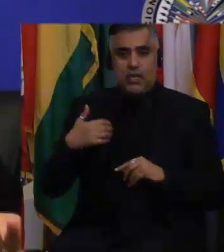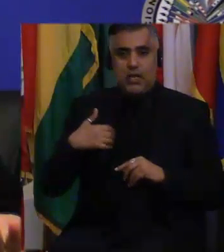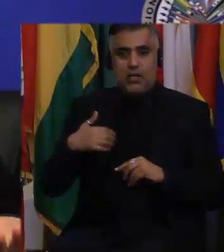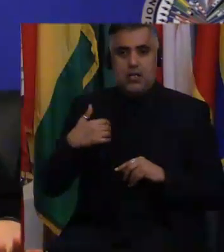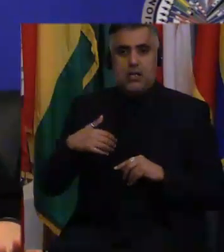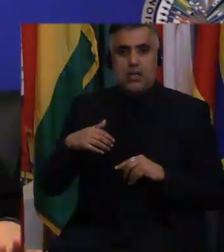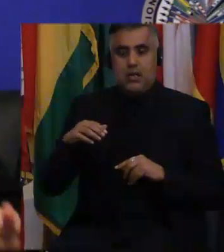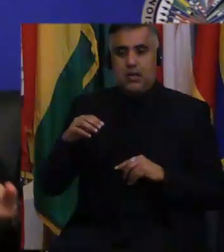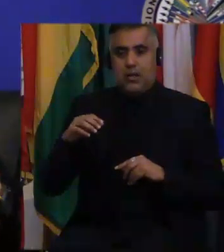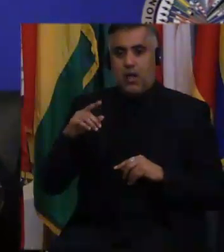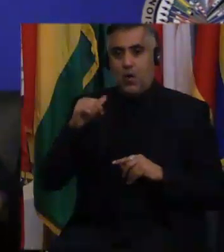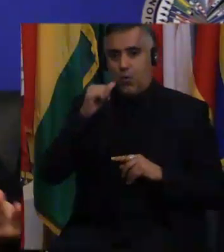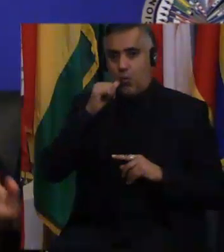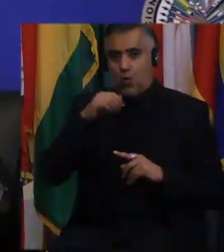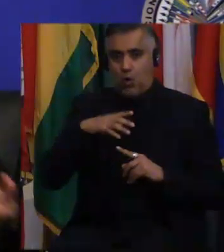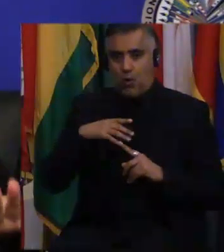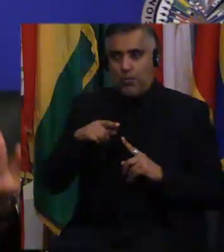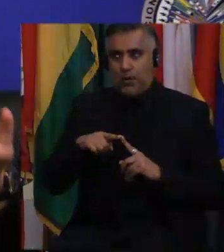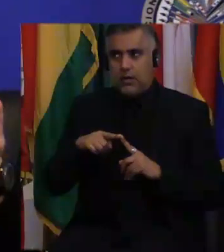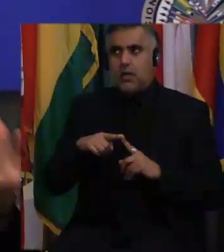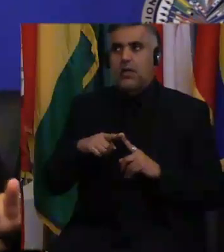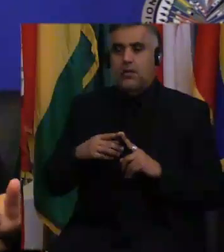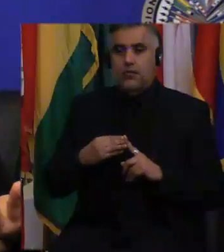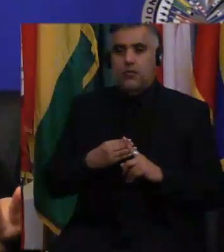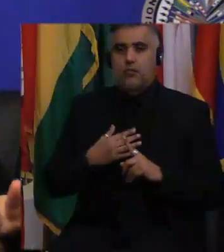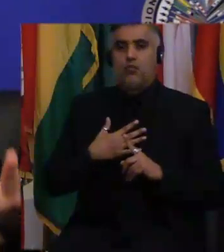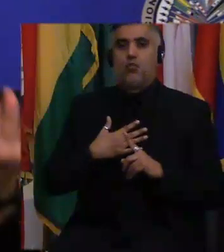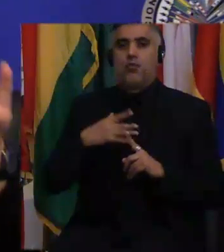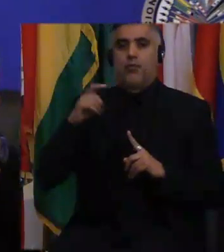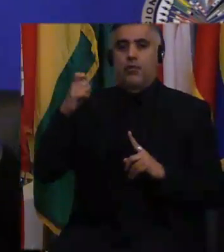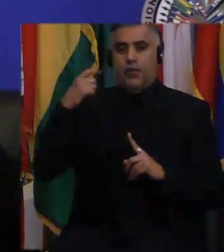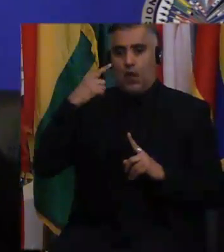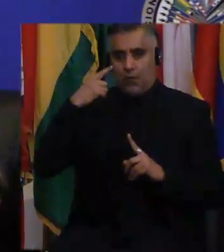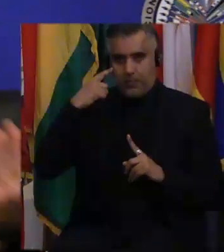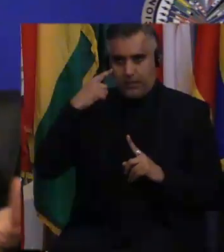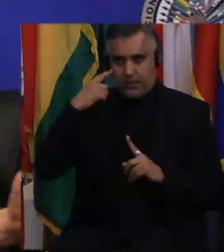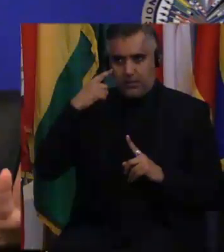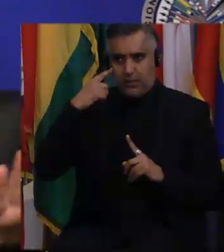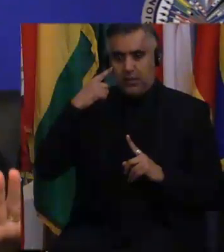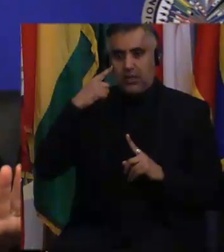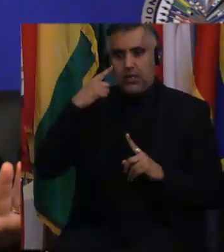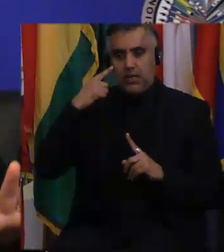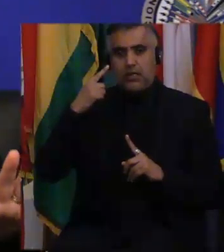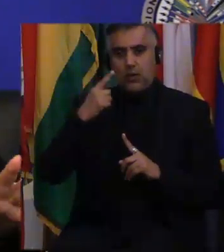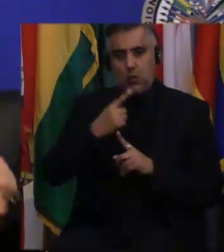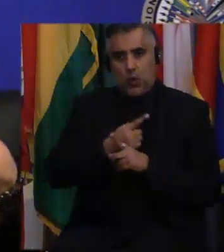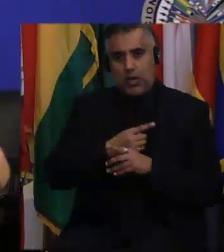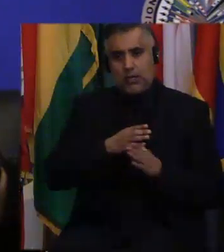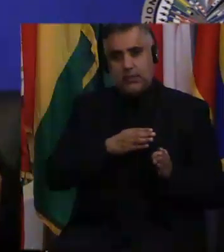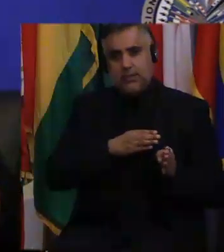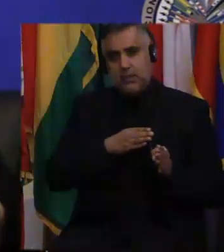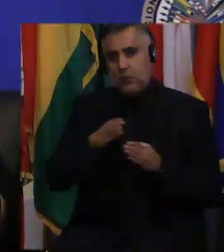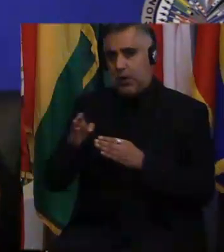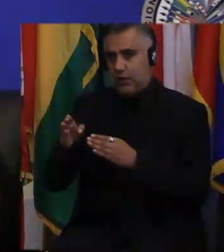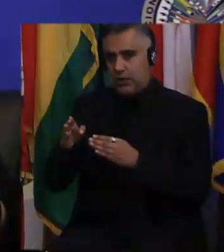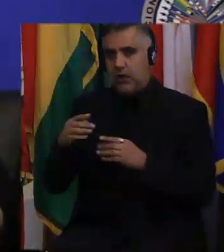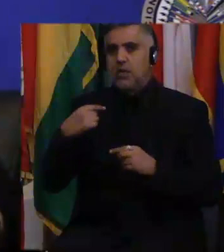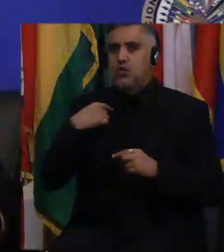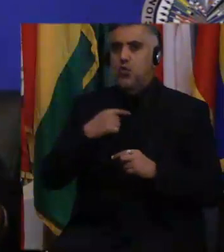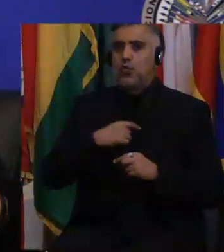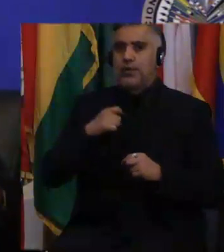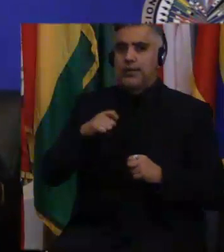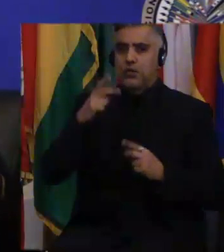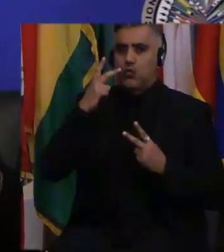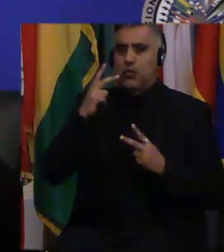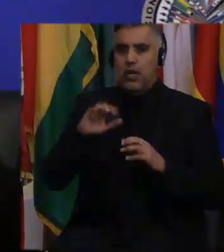Una Menos movement that really moved the government in a right direction. So we have to see how